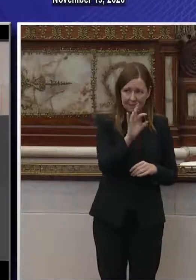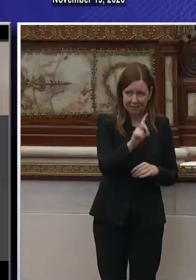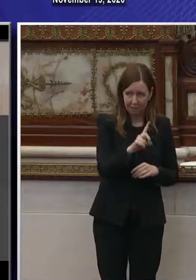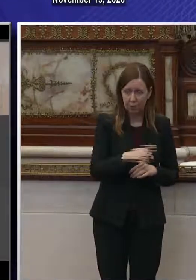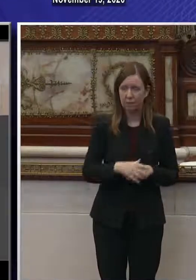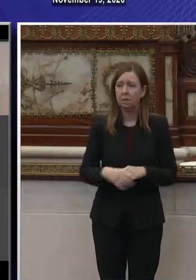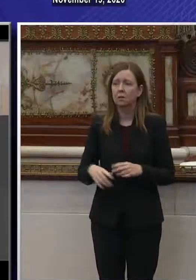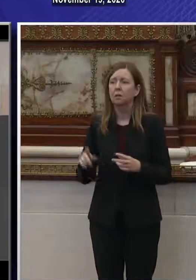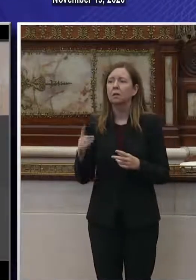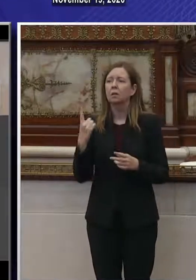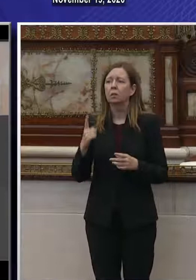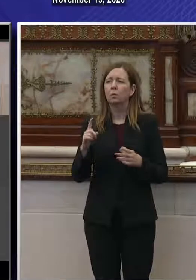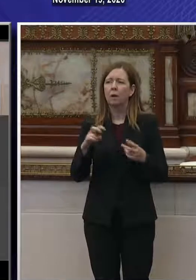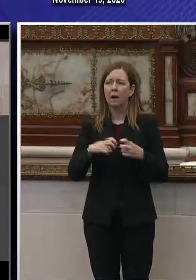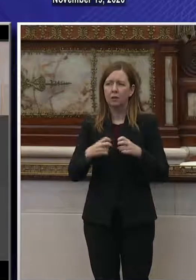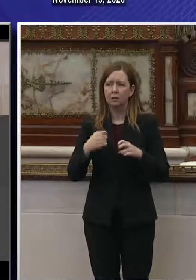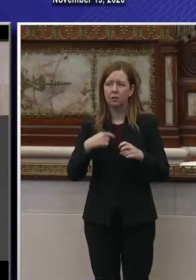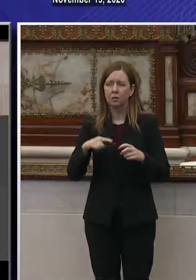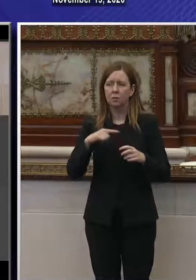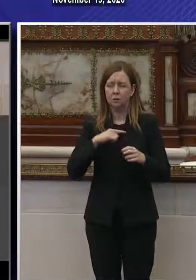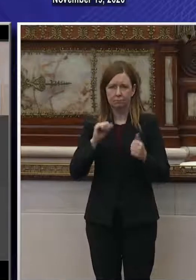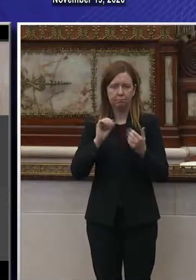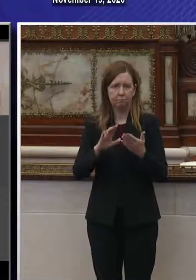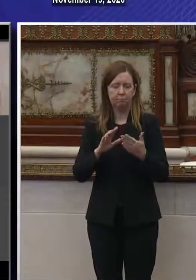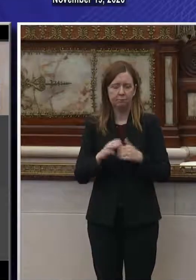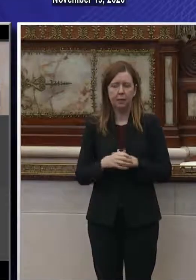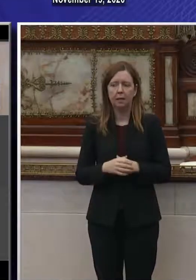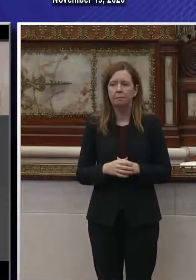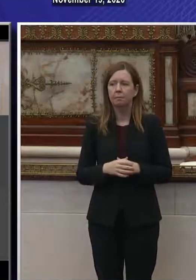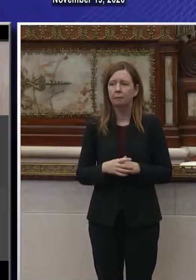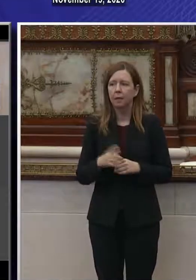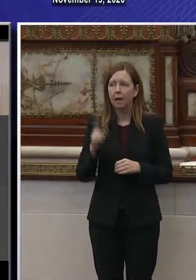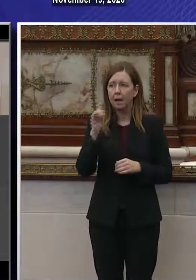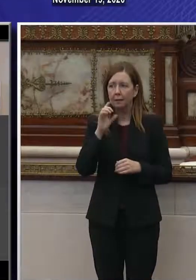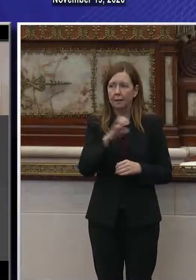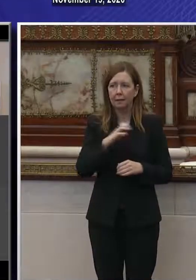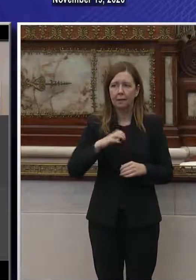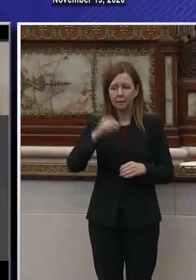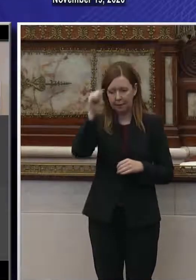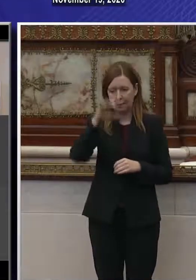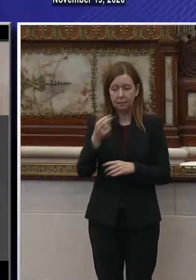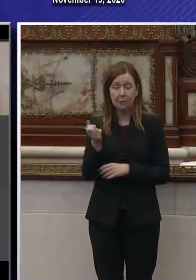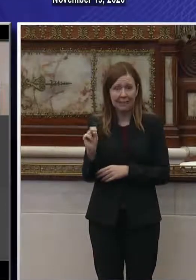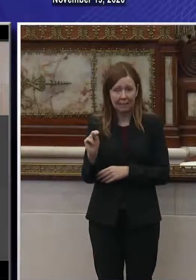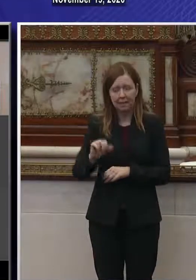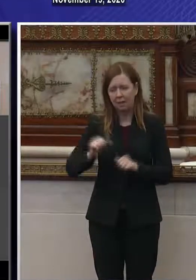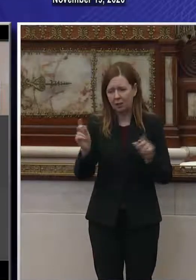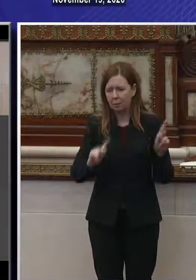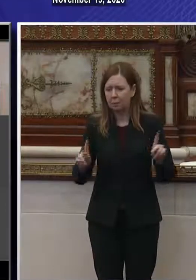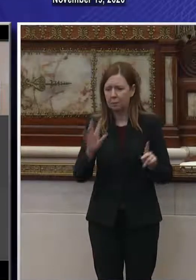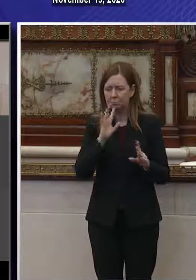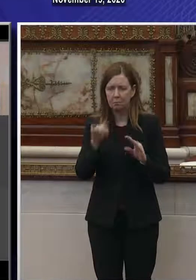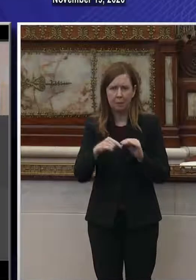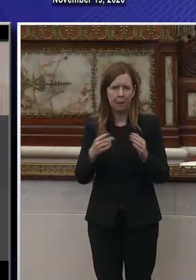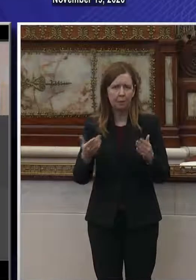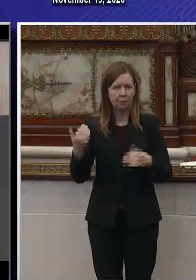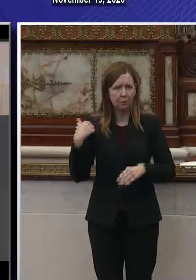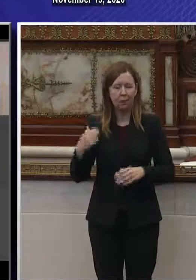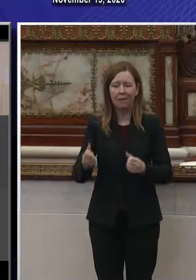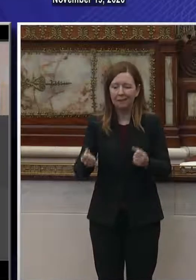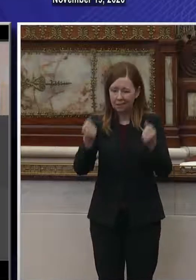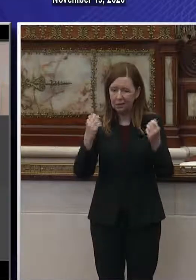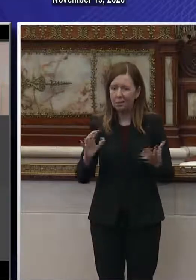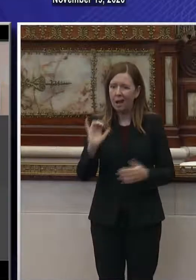know, one of the issues that I think we're dealing with is that there, and I think Councilman Heenan and others have spoken to it before, that there's a lot